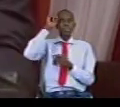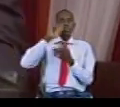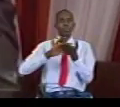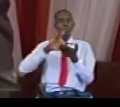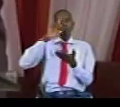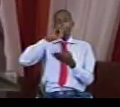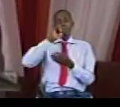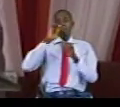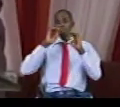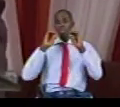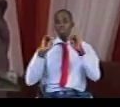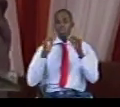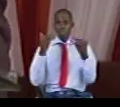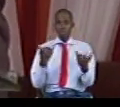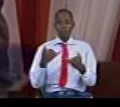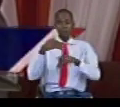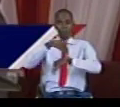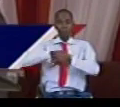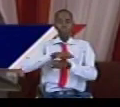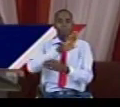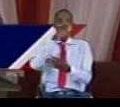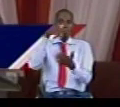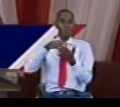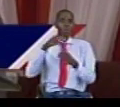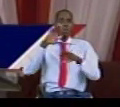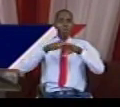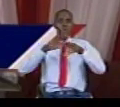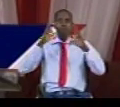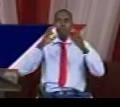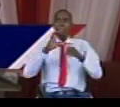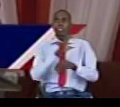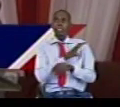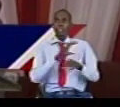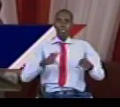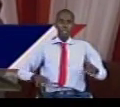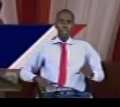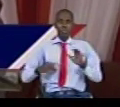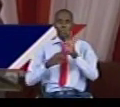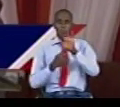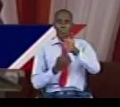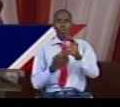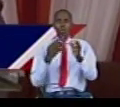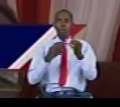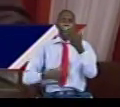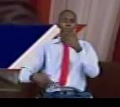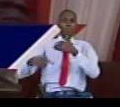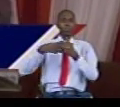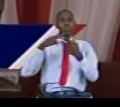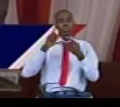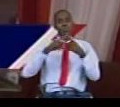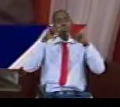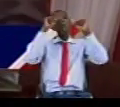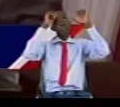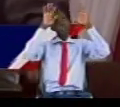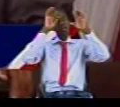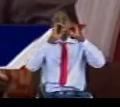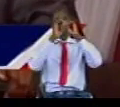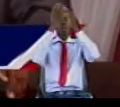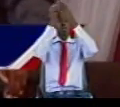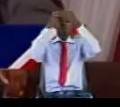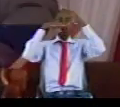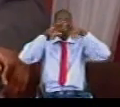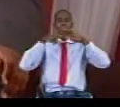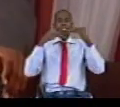on Christ's revelation of return to the Father in heaven. There are three things we're looking at.